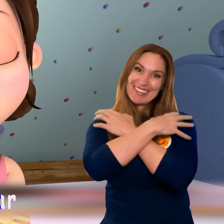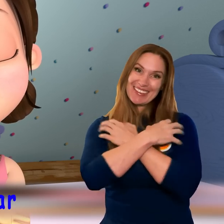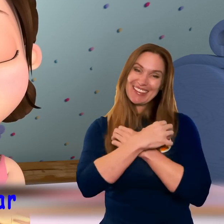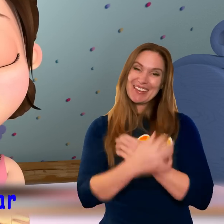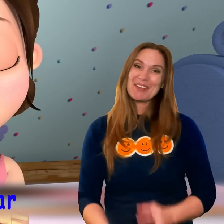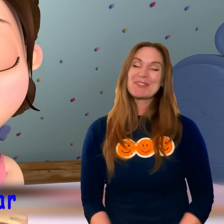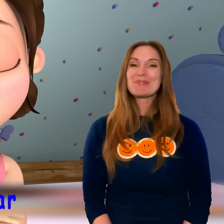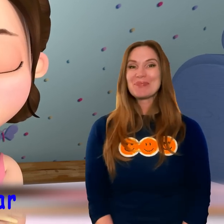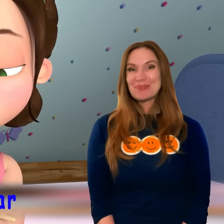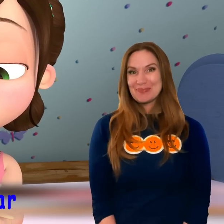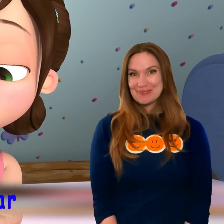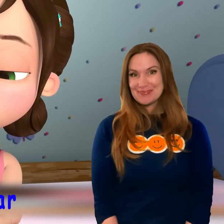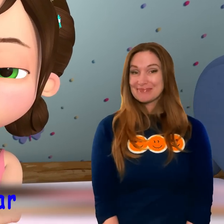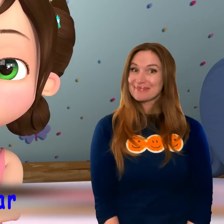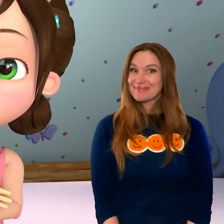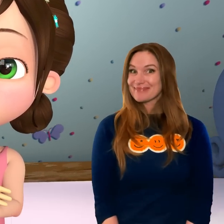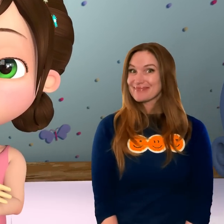teddy bear